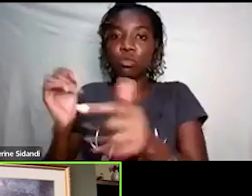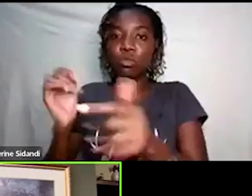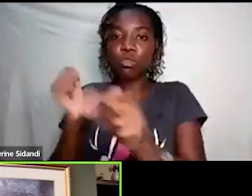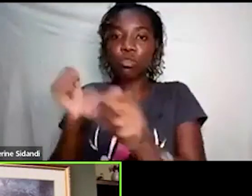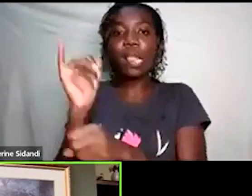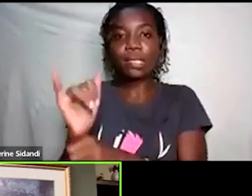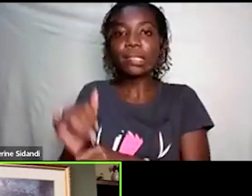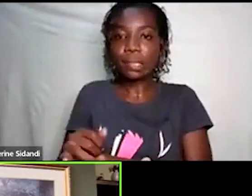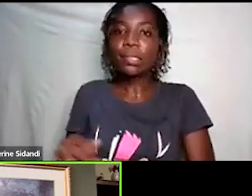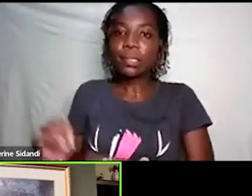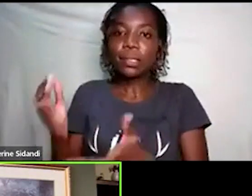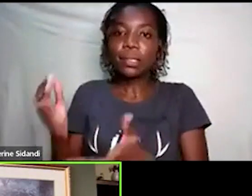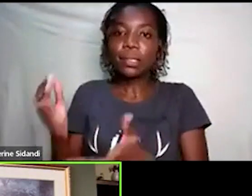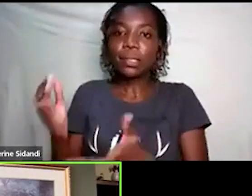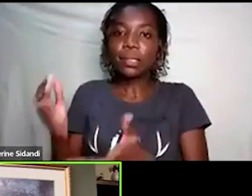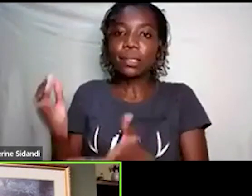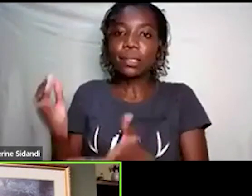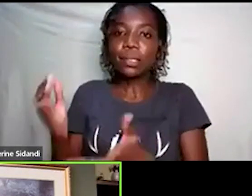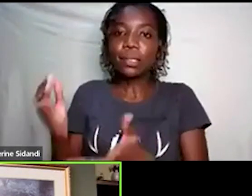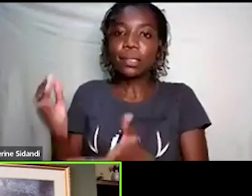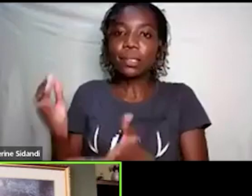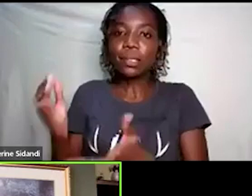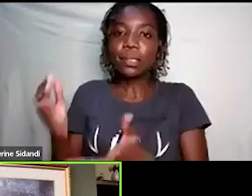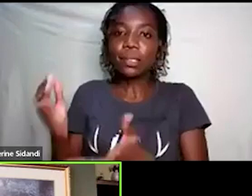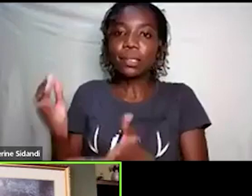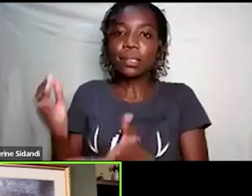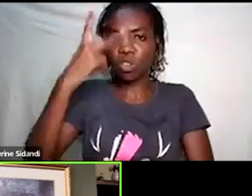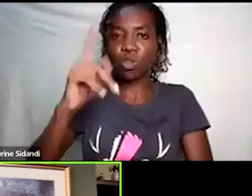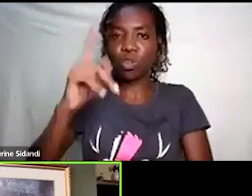to hold the policy in one hand, though. Yeah. Yeah.